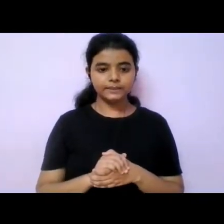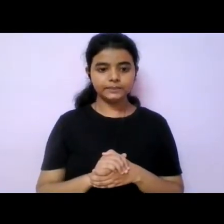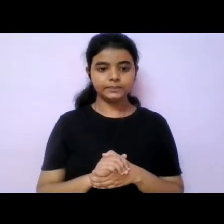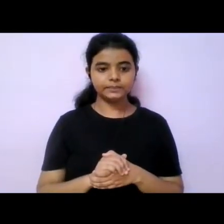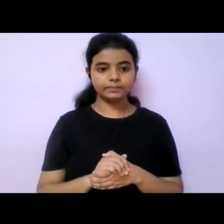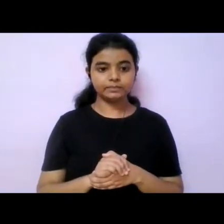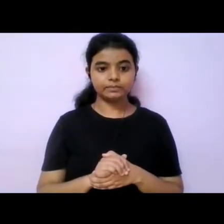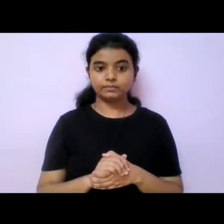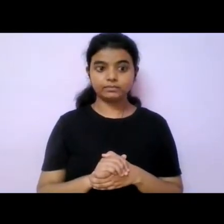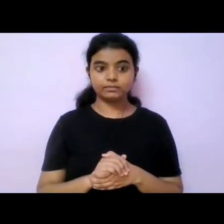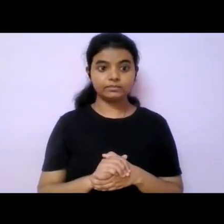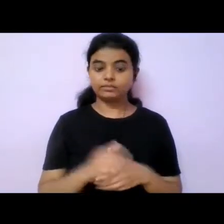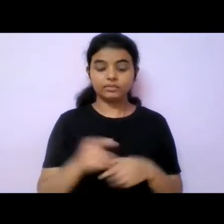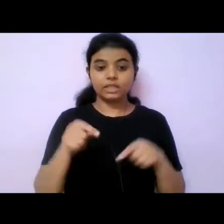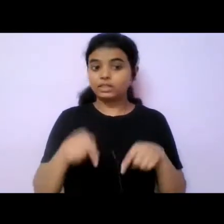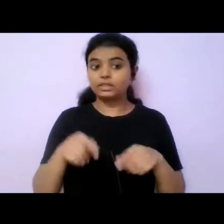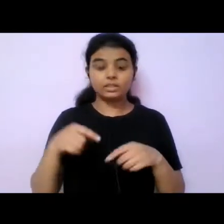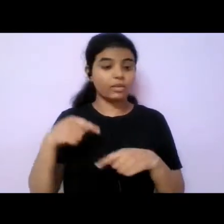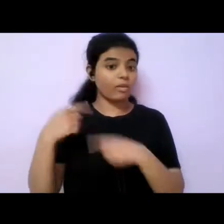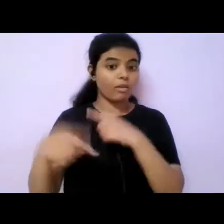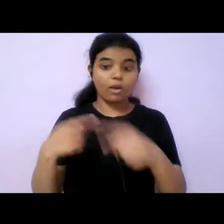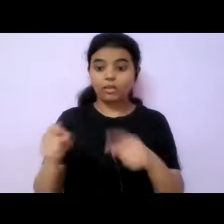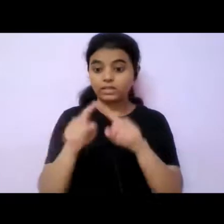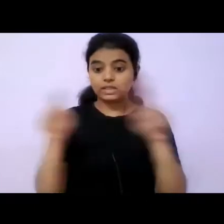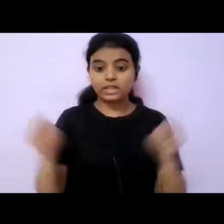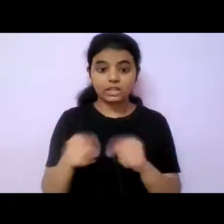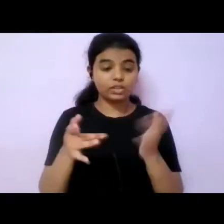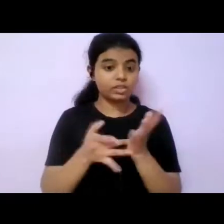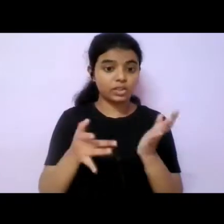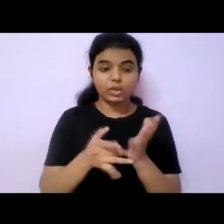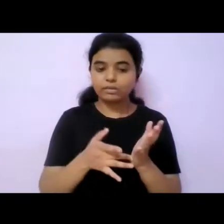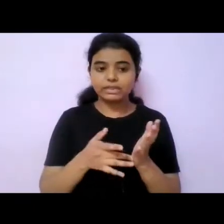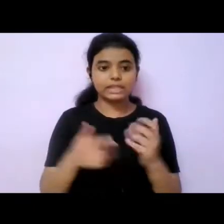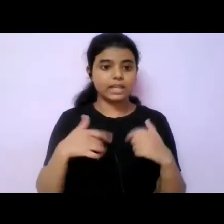This is not my normal computer. That's why I'm having a little